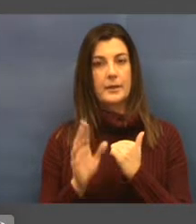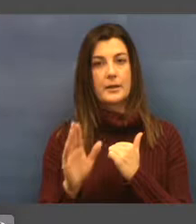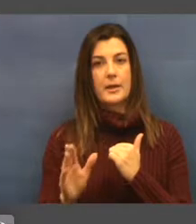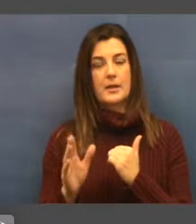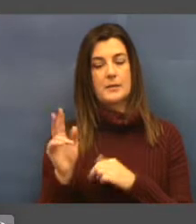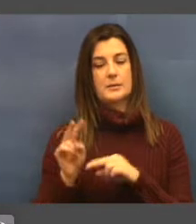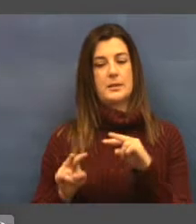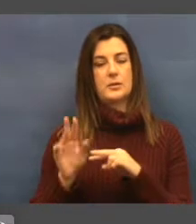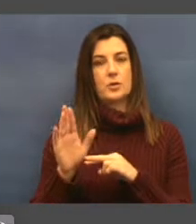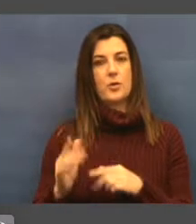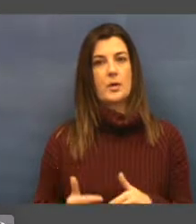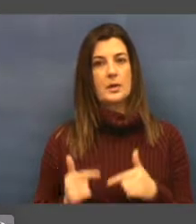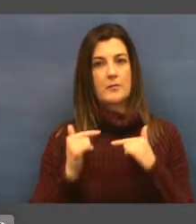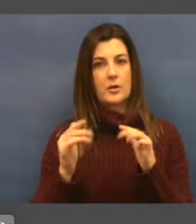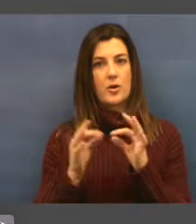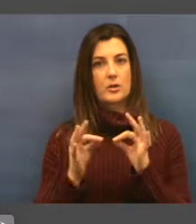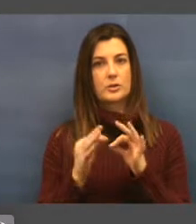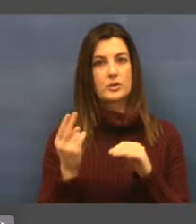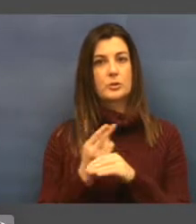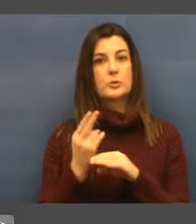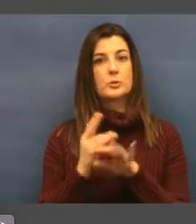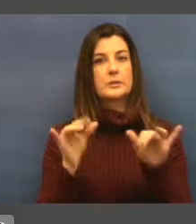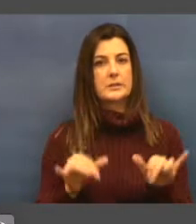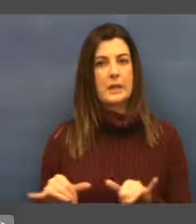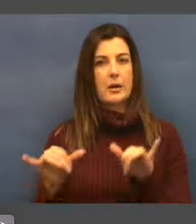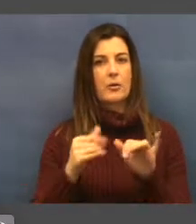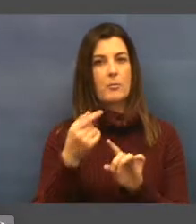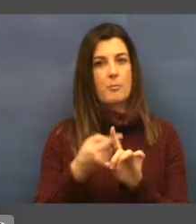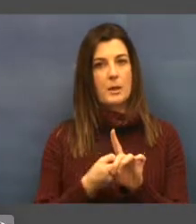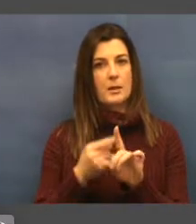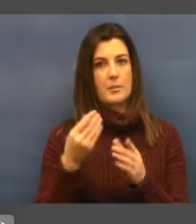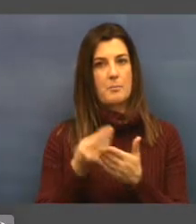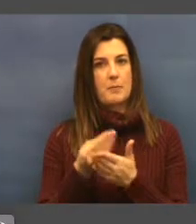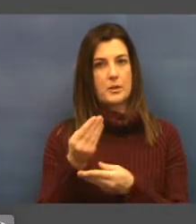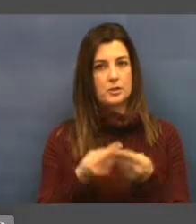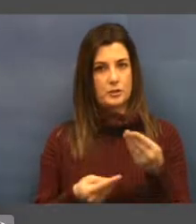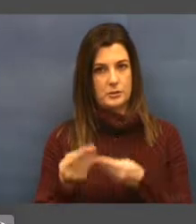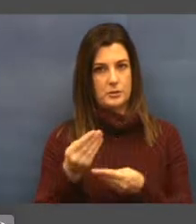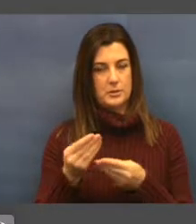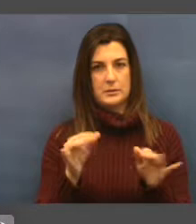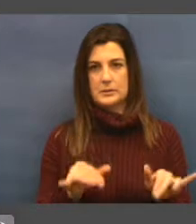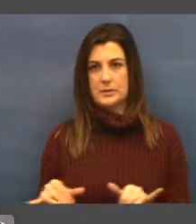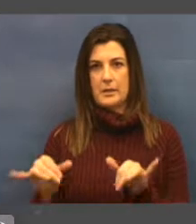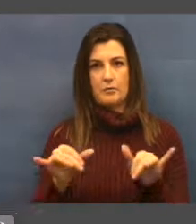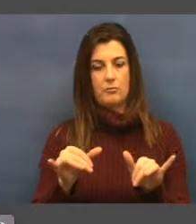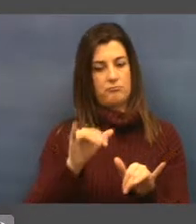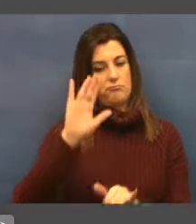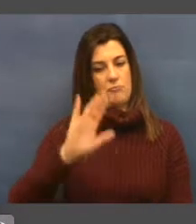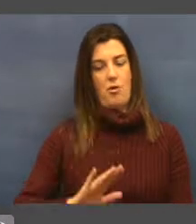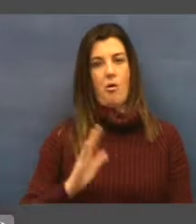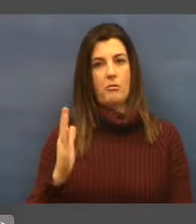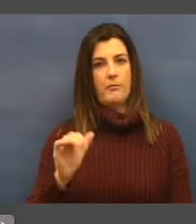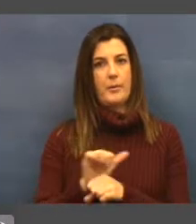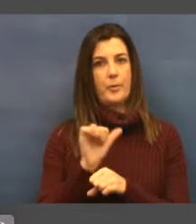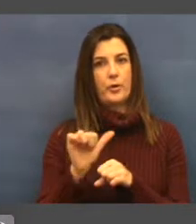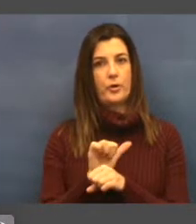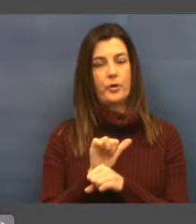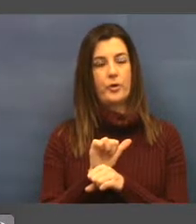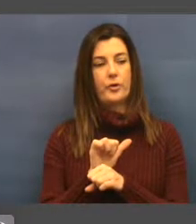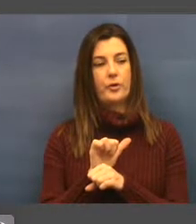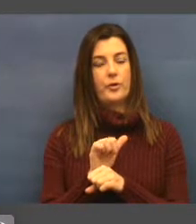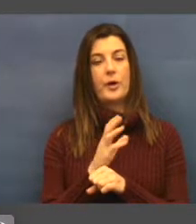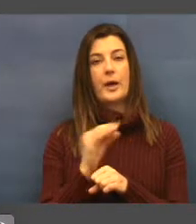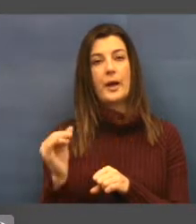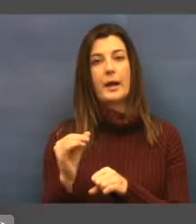living cost using a standard monthly budget. It's standard province-wide, and